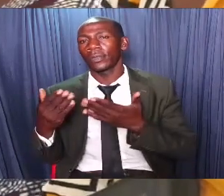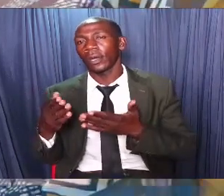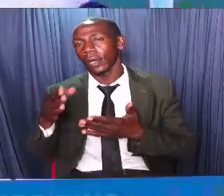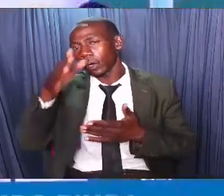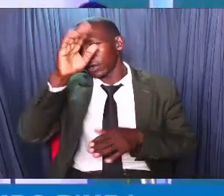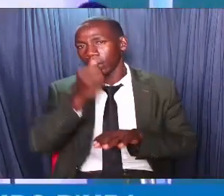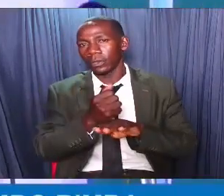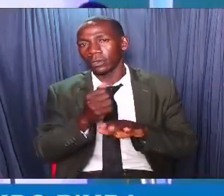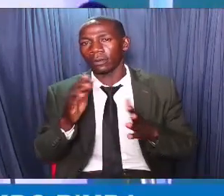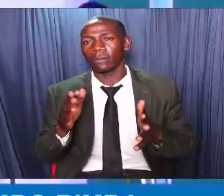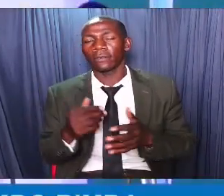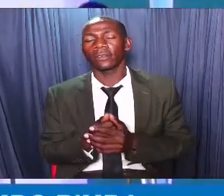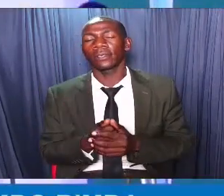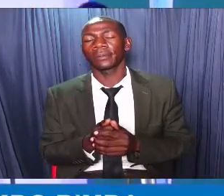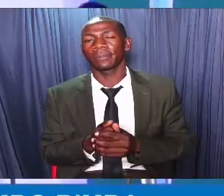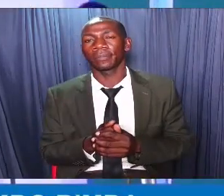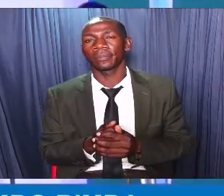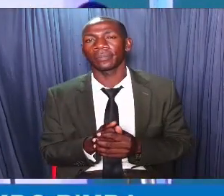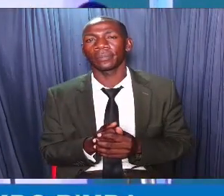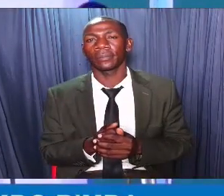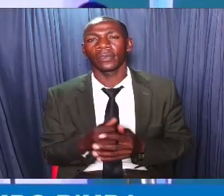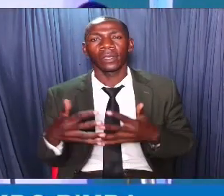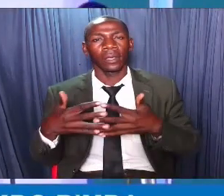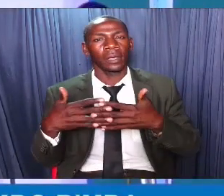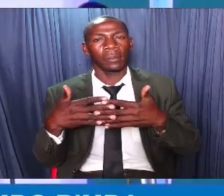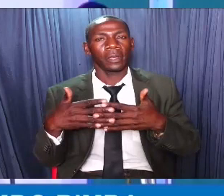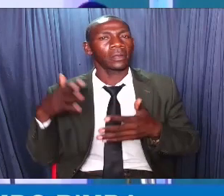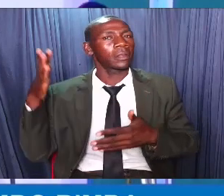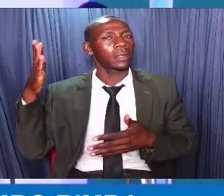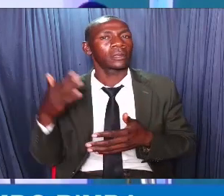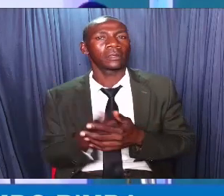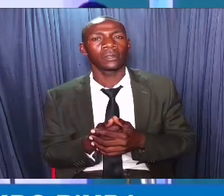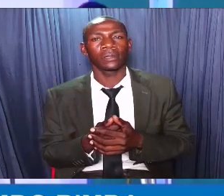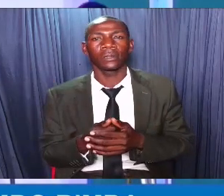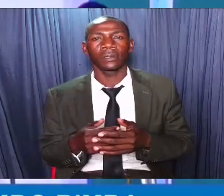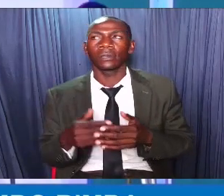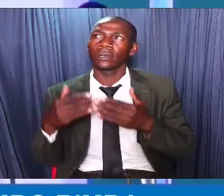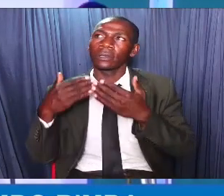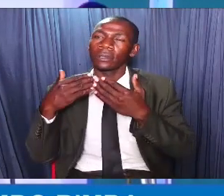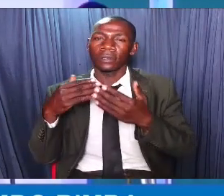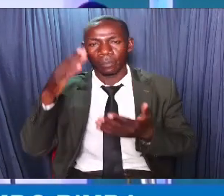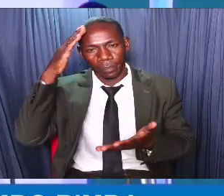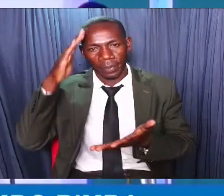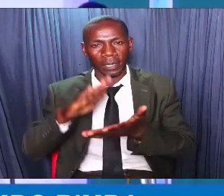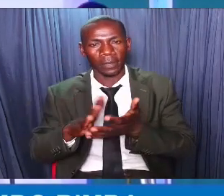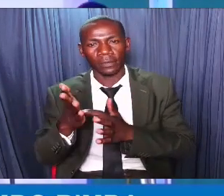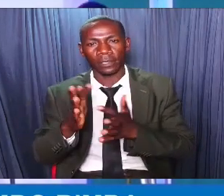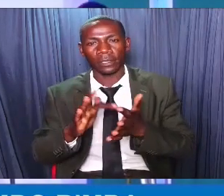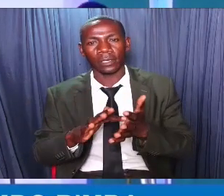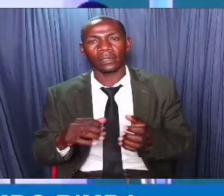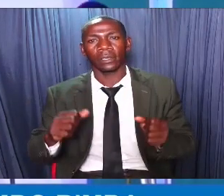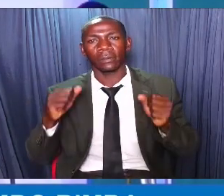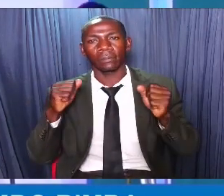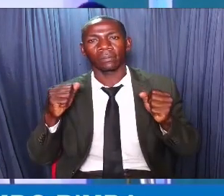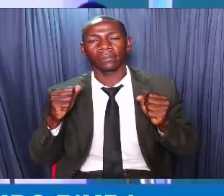Mungu wa mama mwenyewe. I'll give thanks to God of the founder. America. Very far in America. Wakashadiki Yesu ni mwenye uwezo. They trusted Jesus is